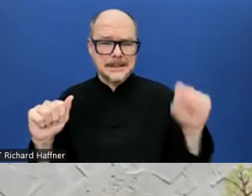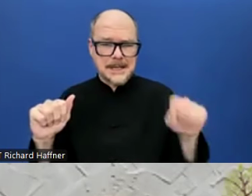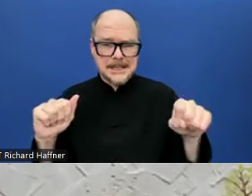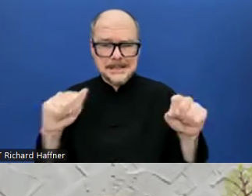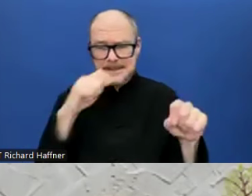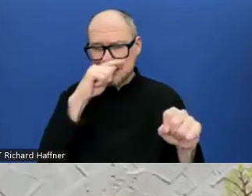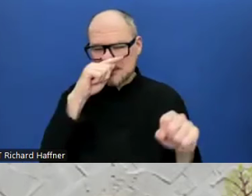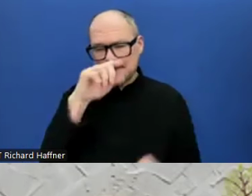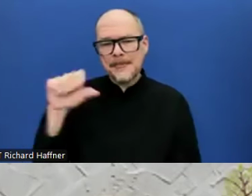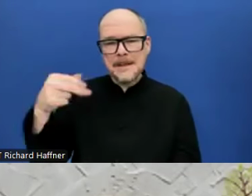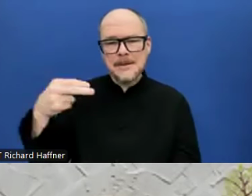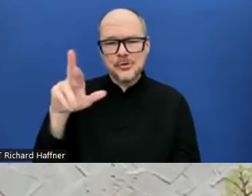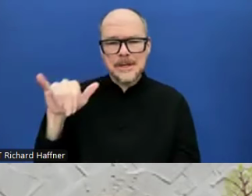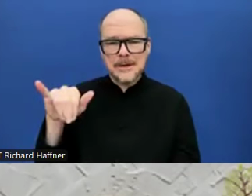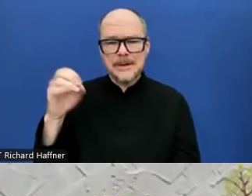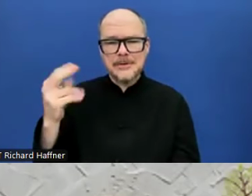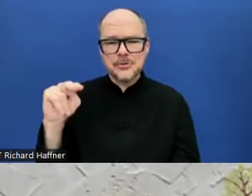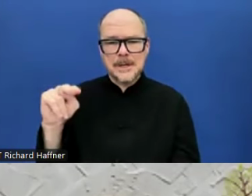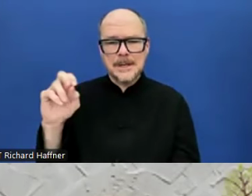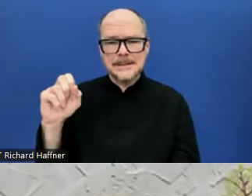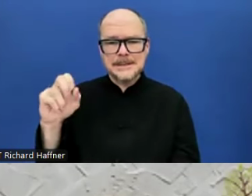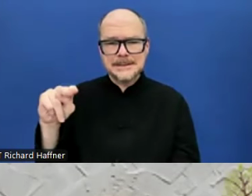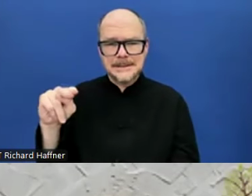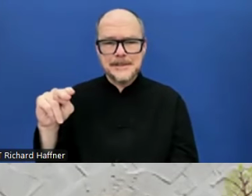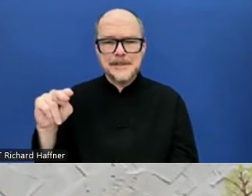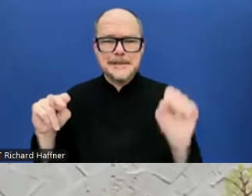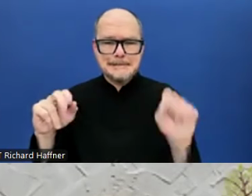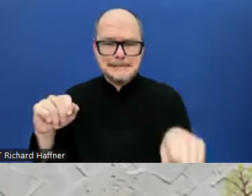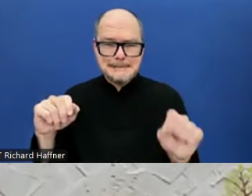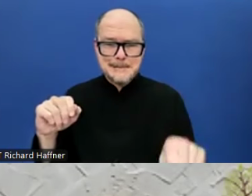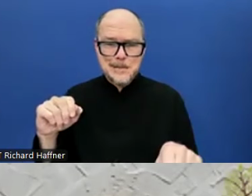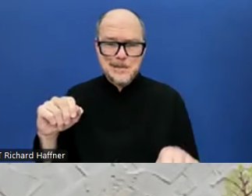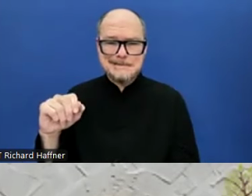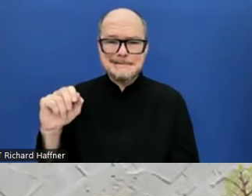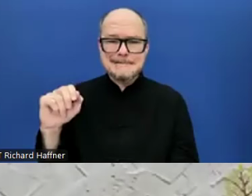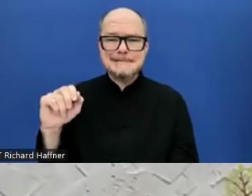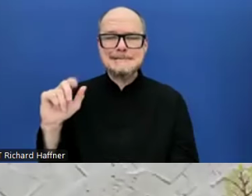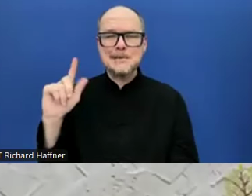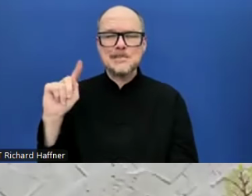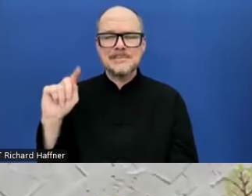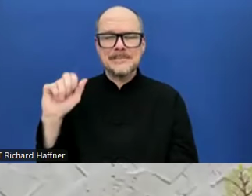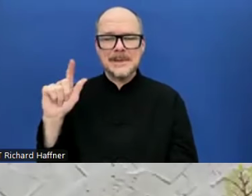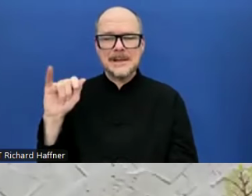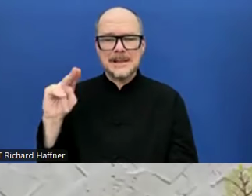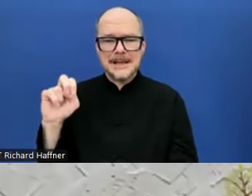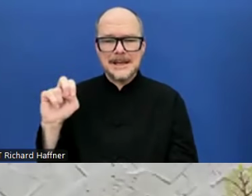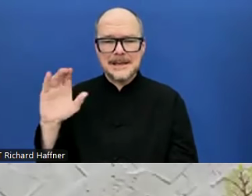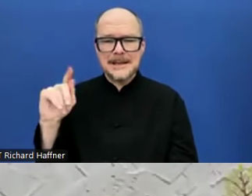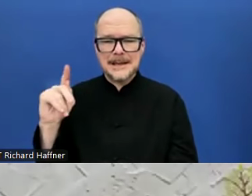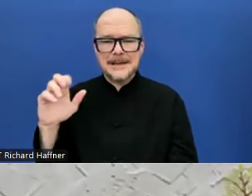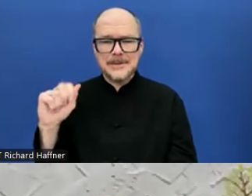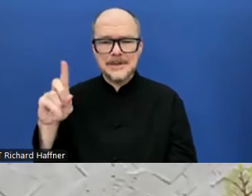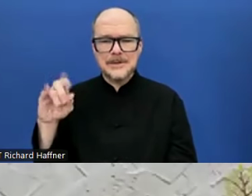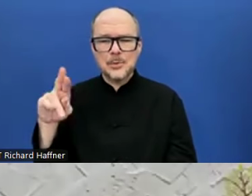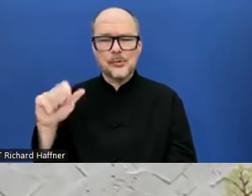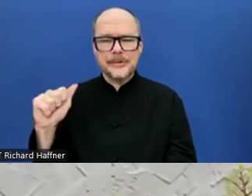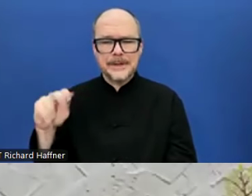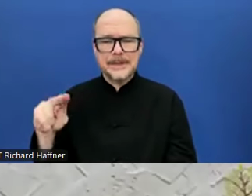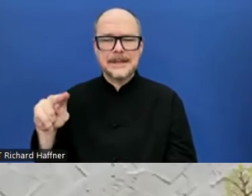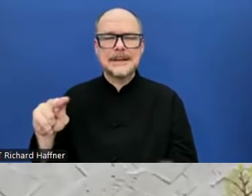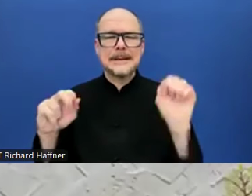Sherry Johnson? Yes. Talene Cachadorian? Yes.